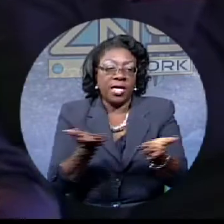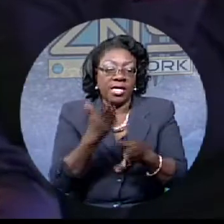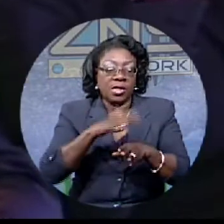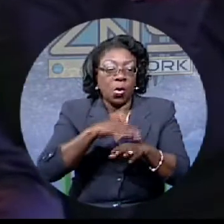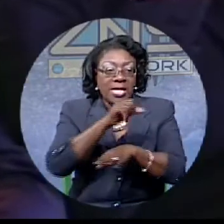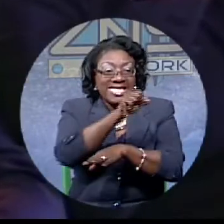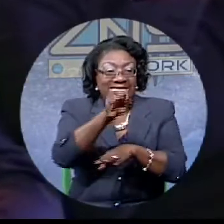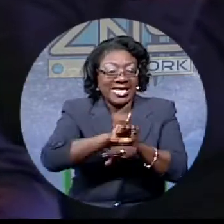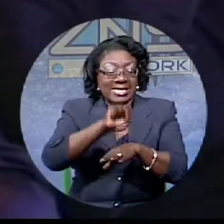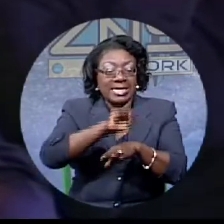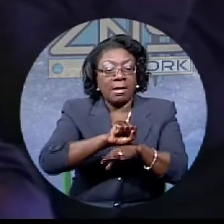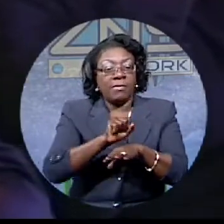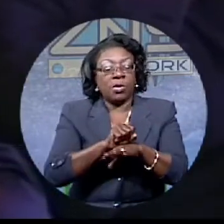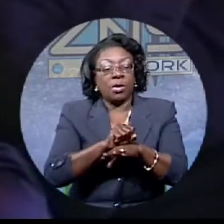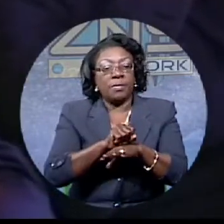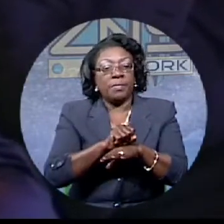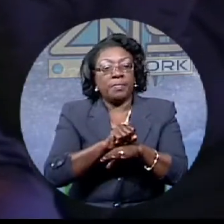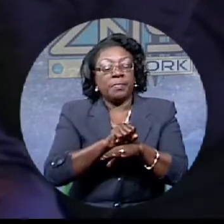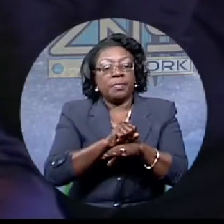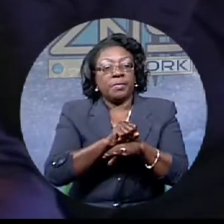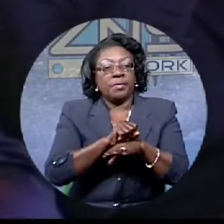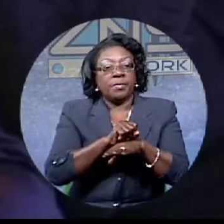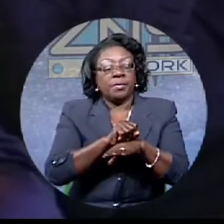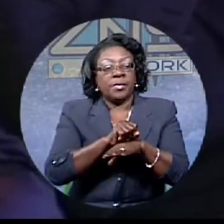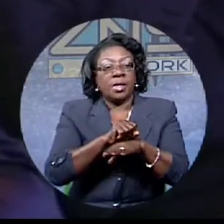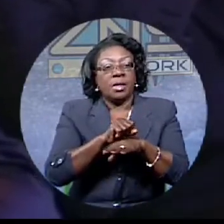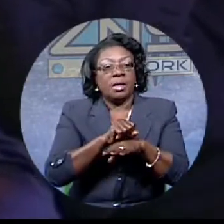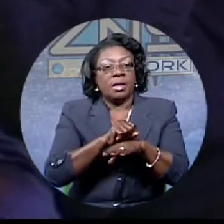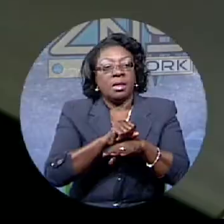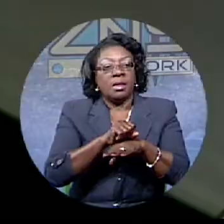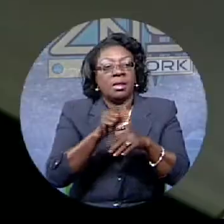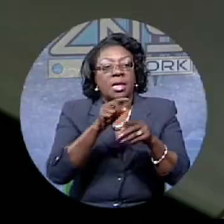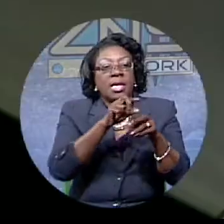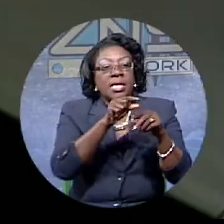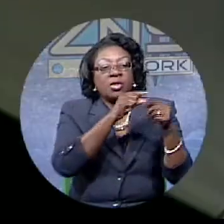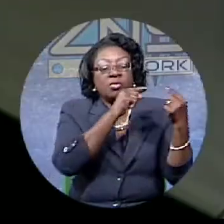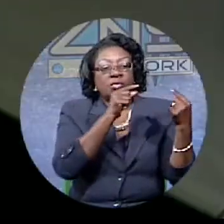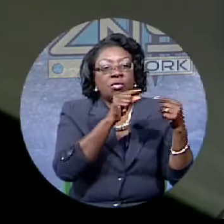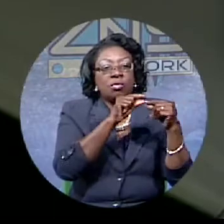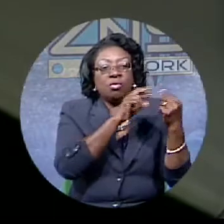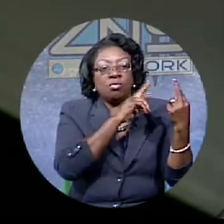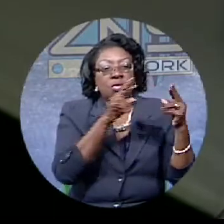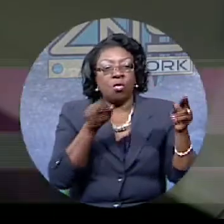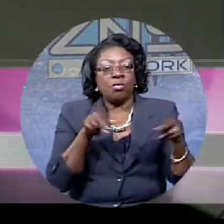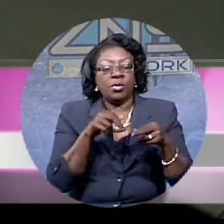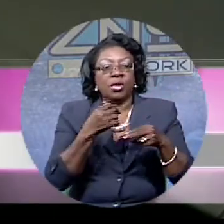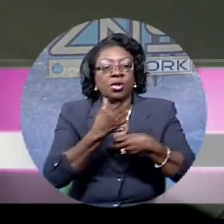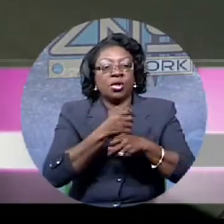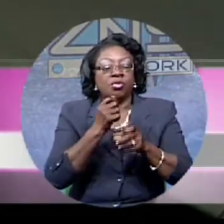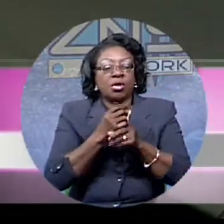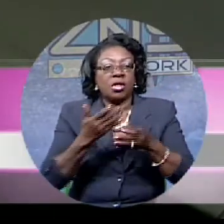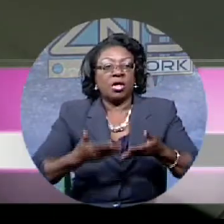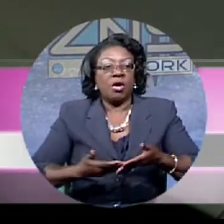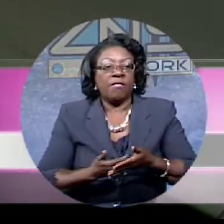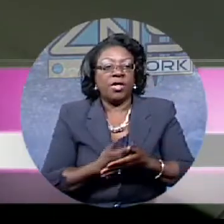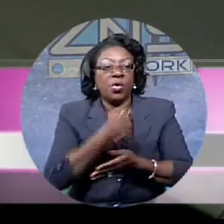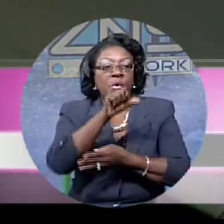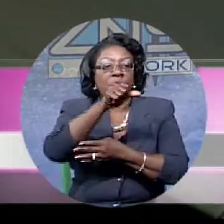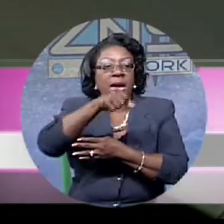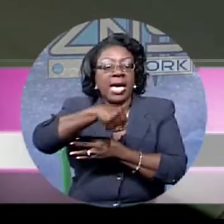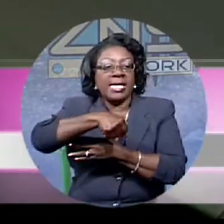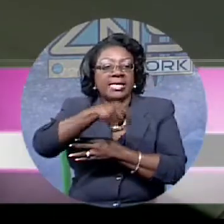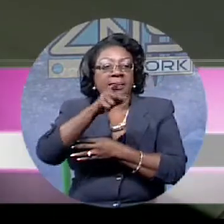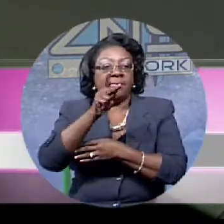complete refurbishment of the guest rooms, construction of a new spa, which is a mandatory on our